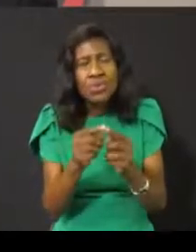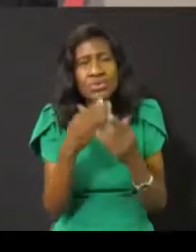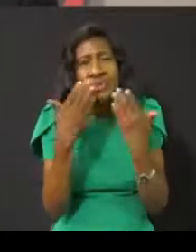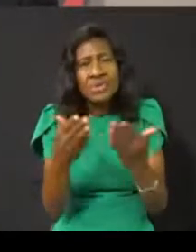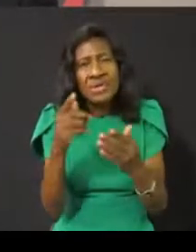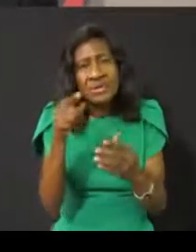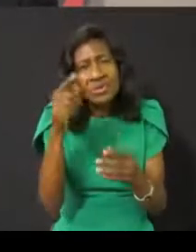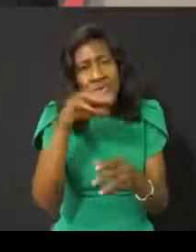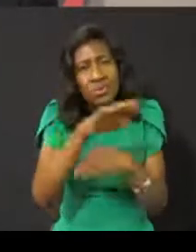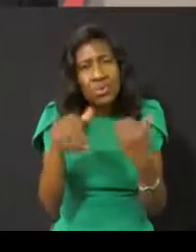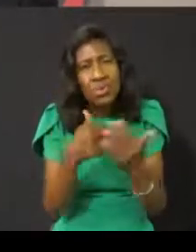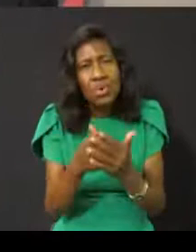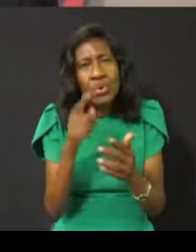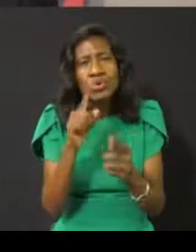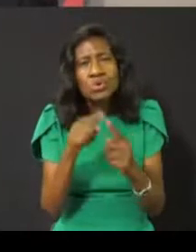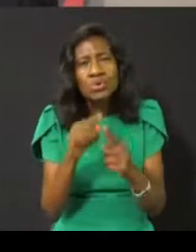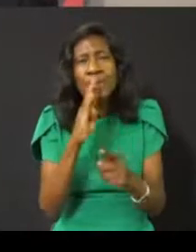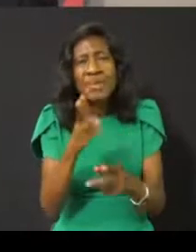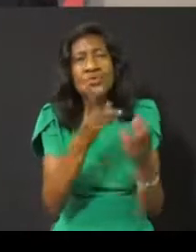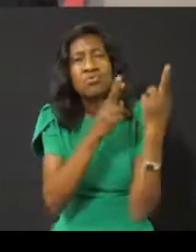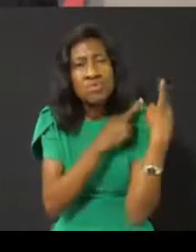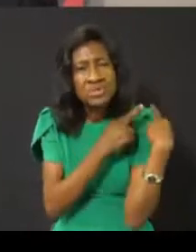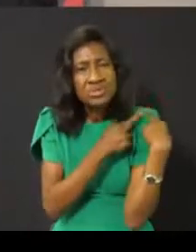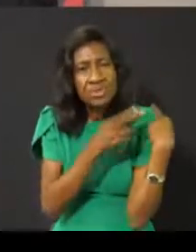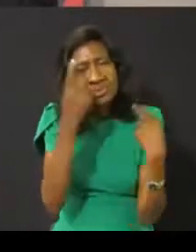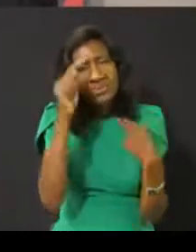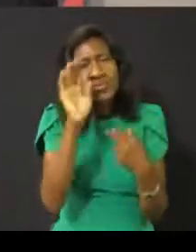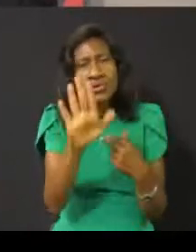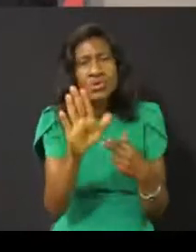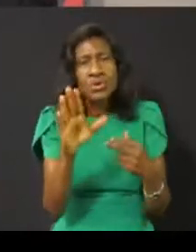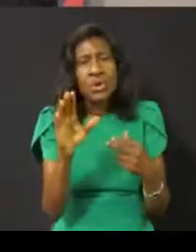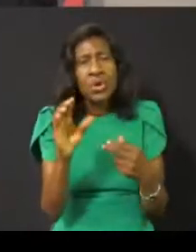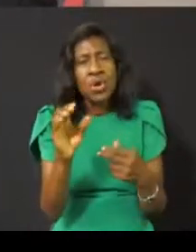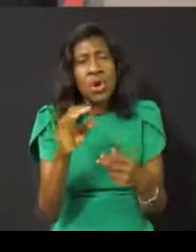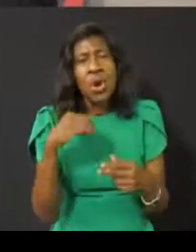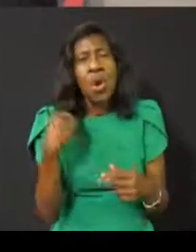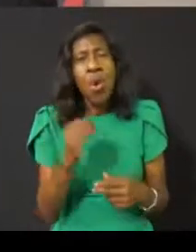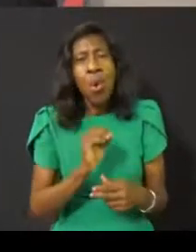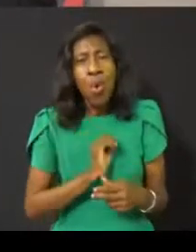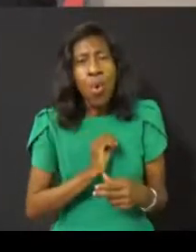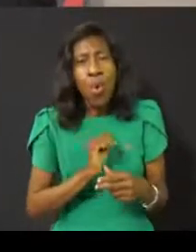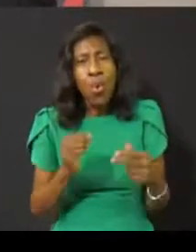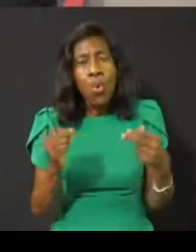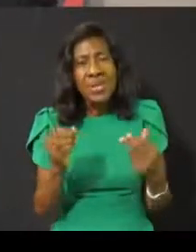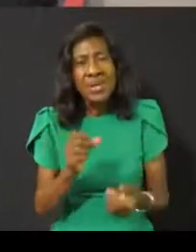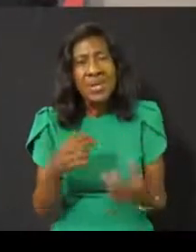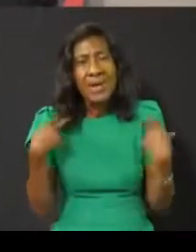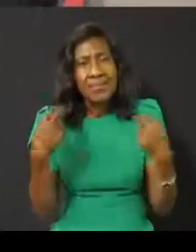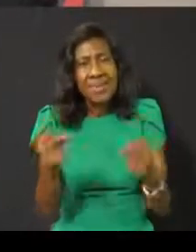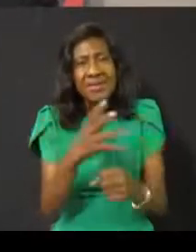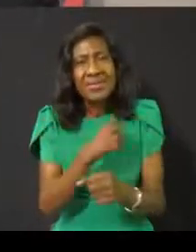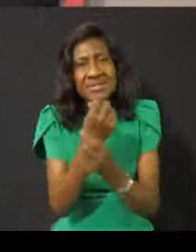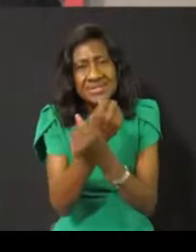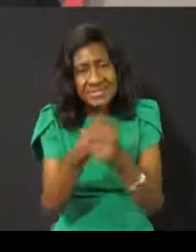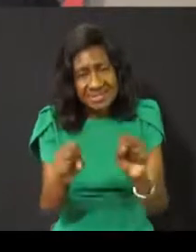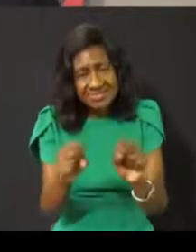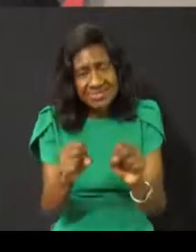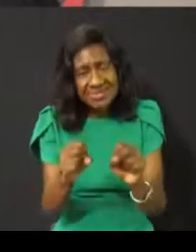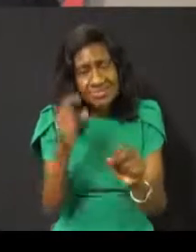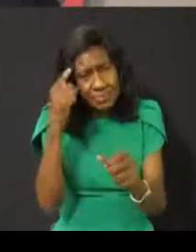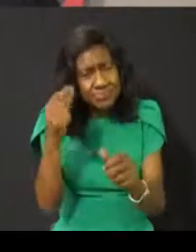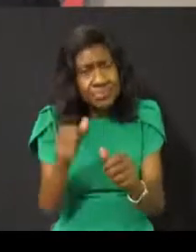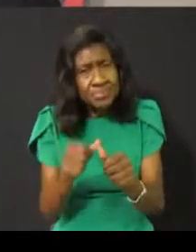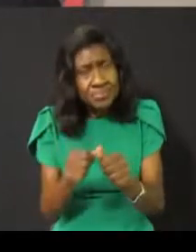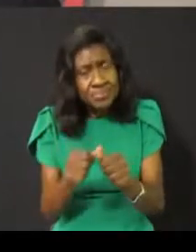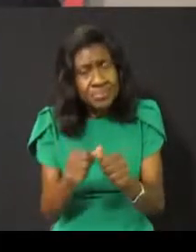safety. As I've said many times, please consider getting vaccinated. And as Dr. T